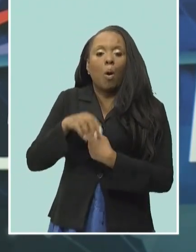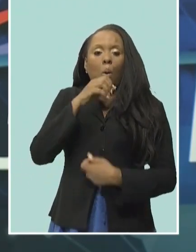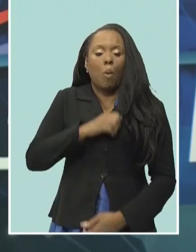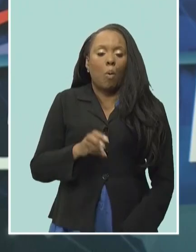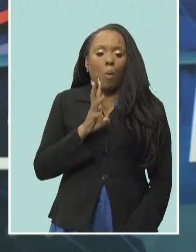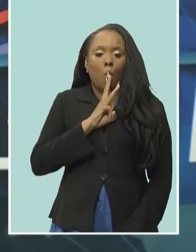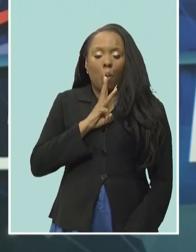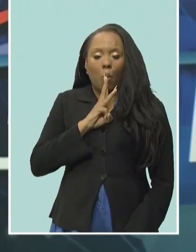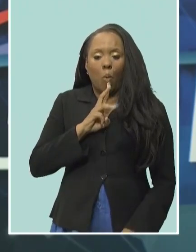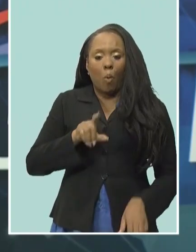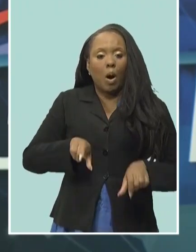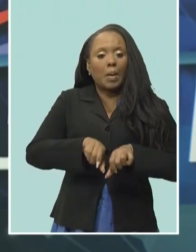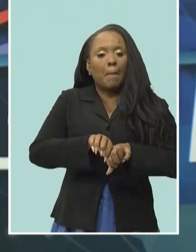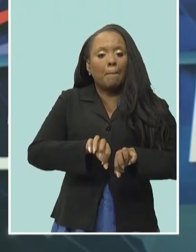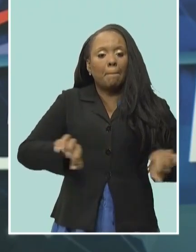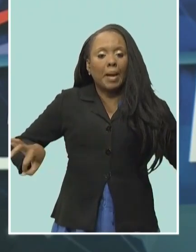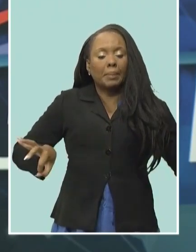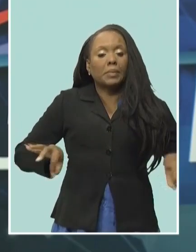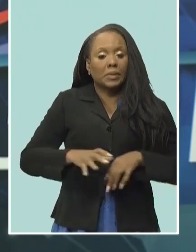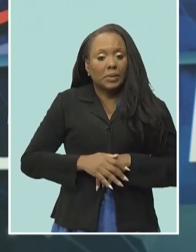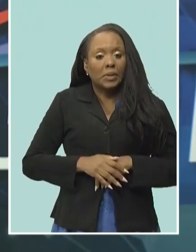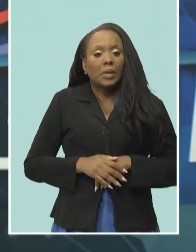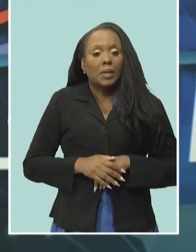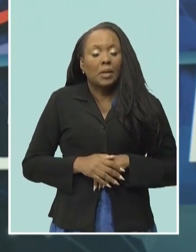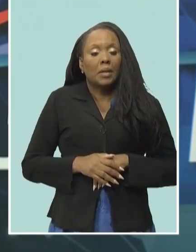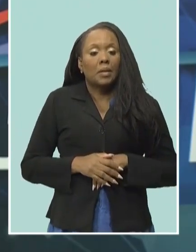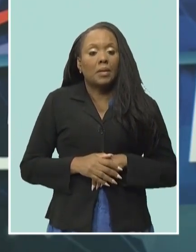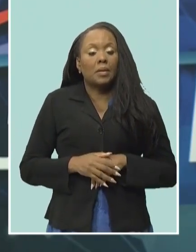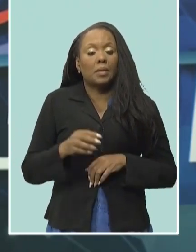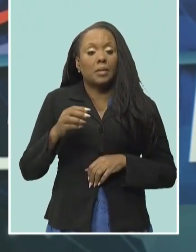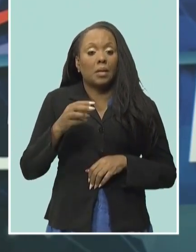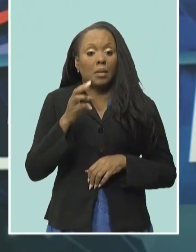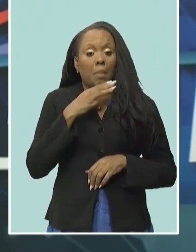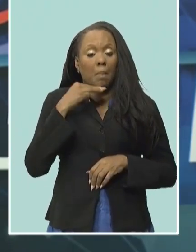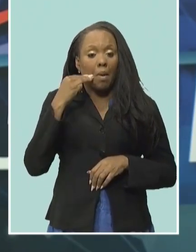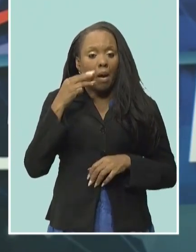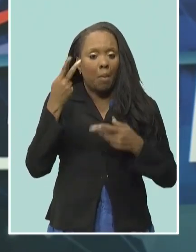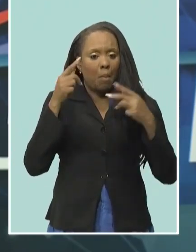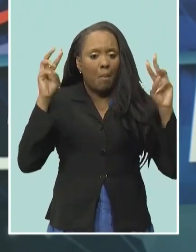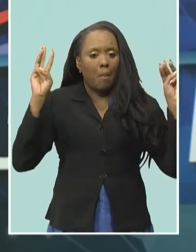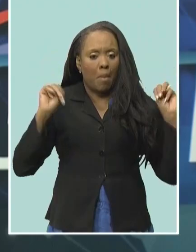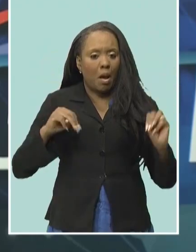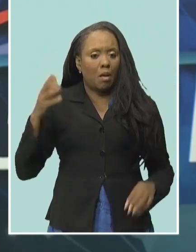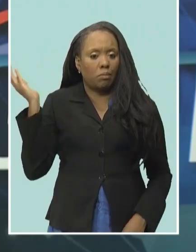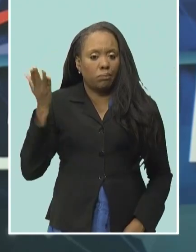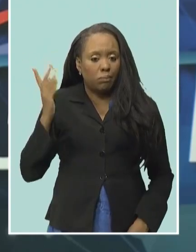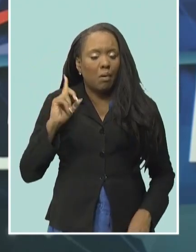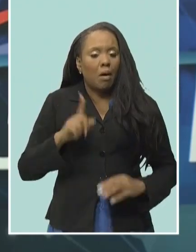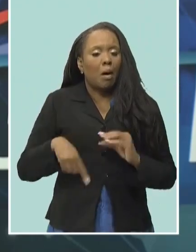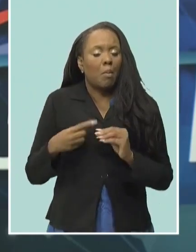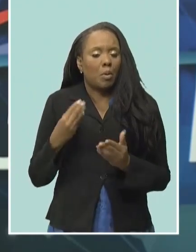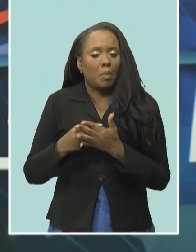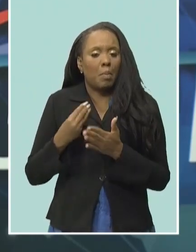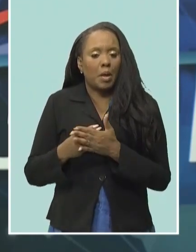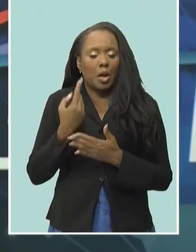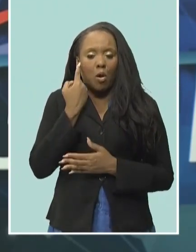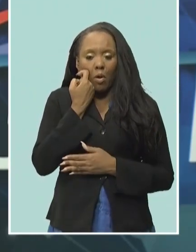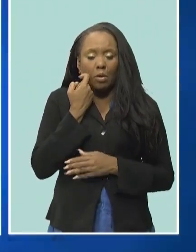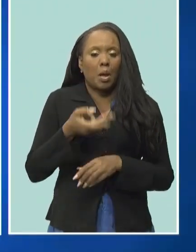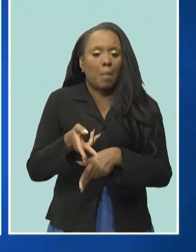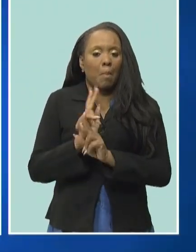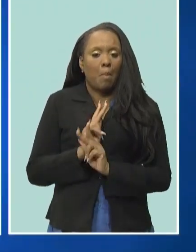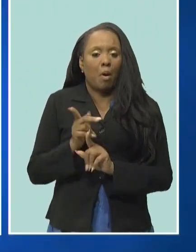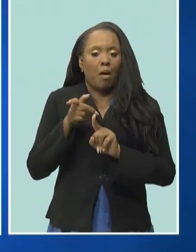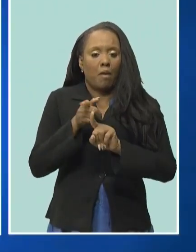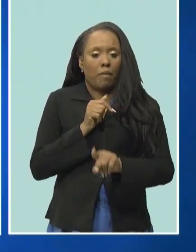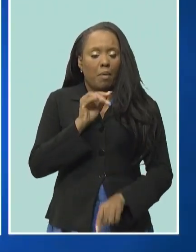Motley during a discussion hosted by the IMF on the Resilience and Sustainability Trust. Sharika Griffith has the details.